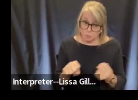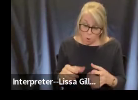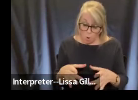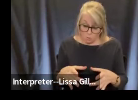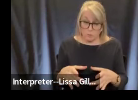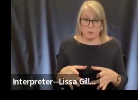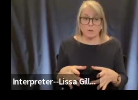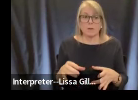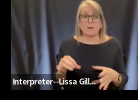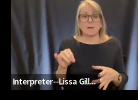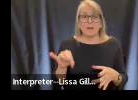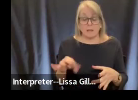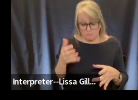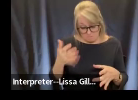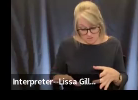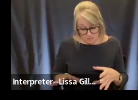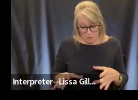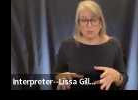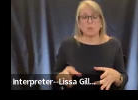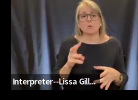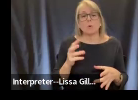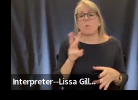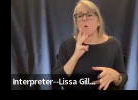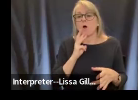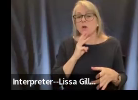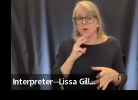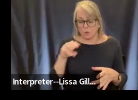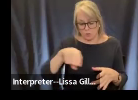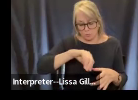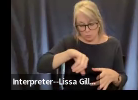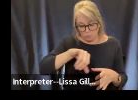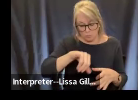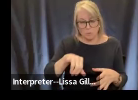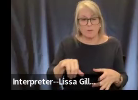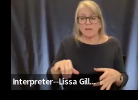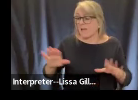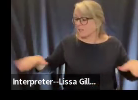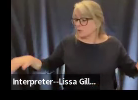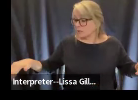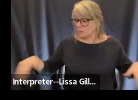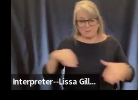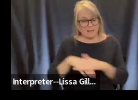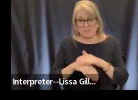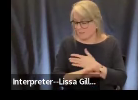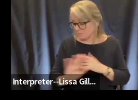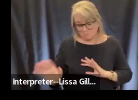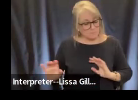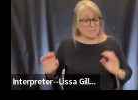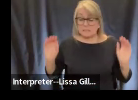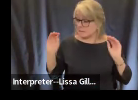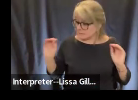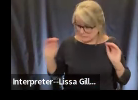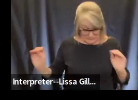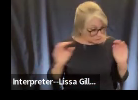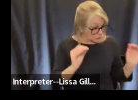of these smoking materials are not able to be reached or seen by children. And definitely teach children that fire is not a